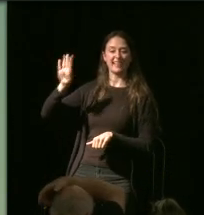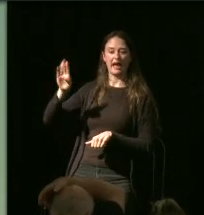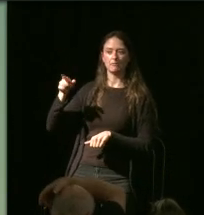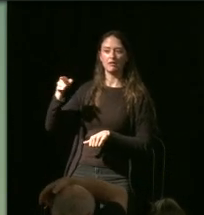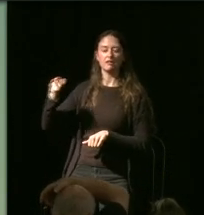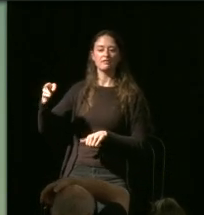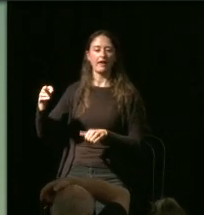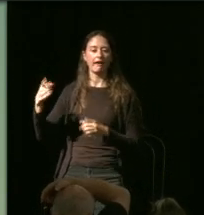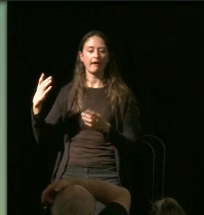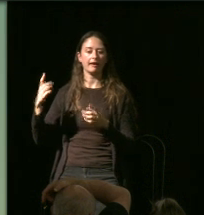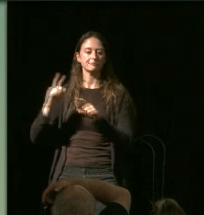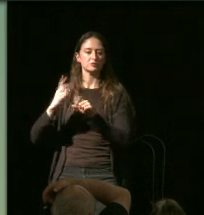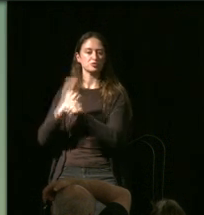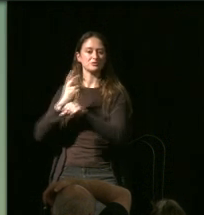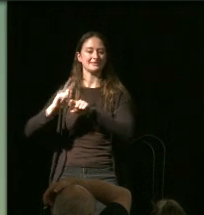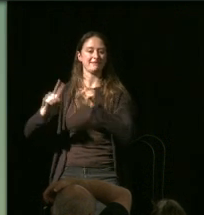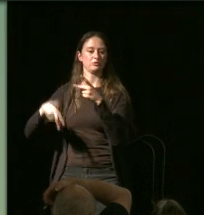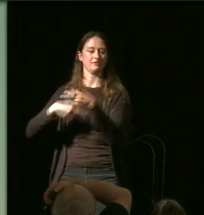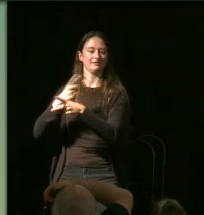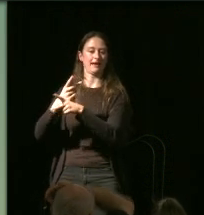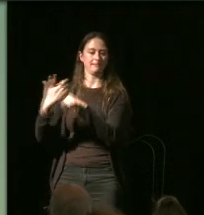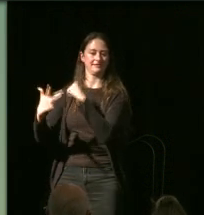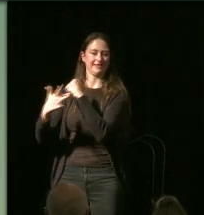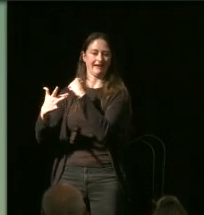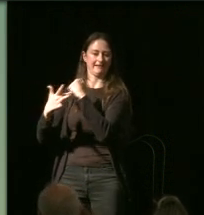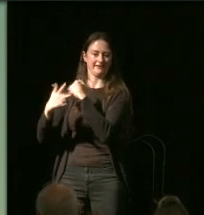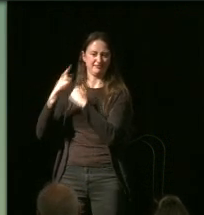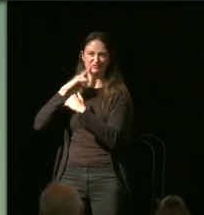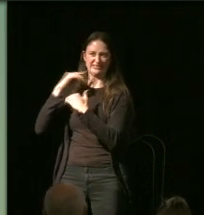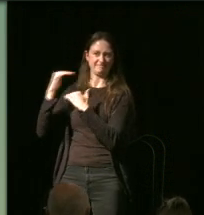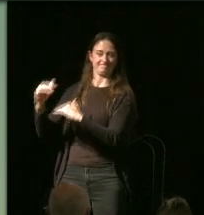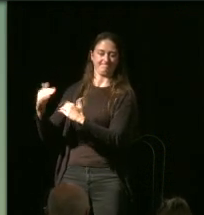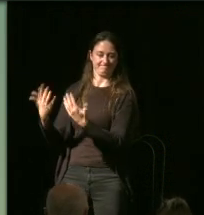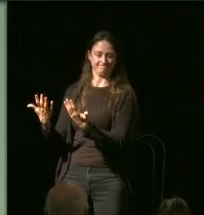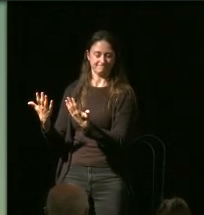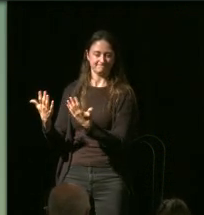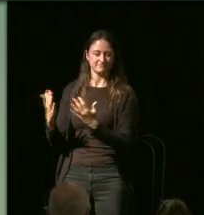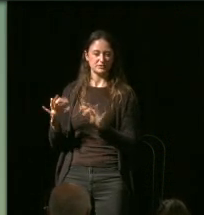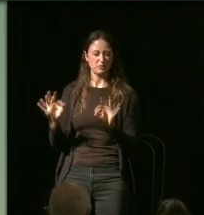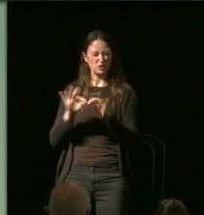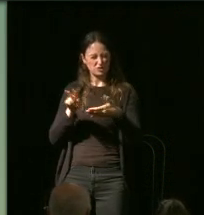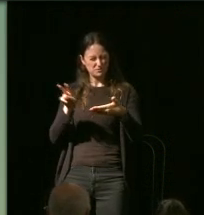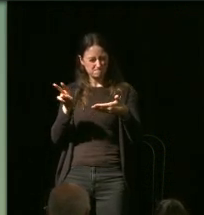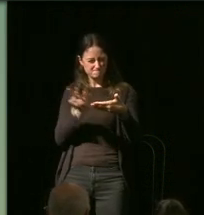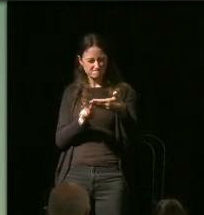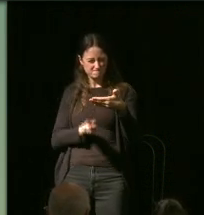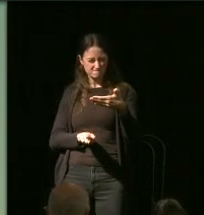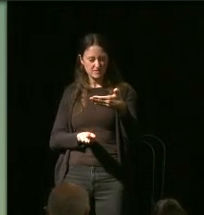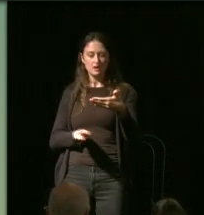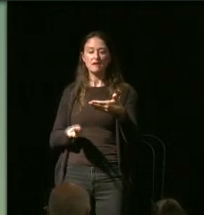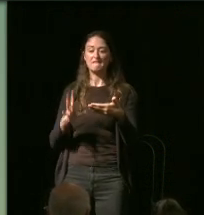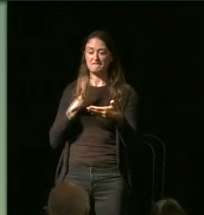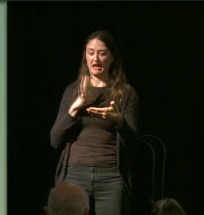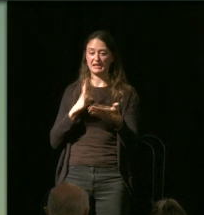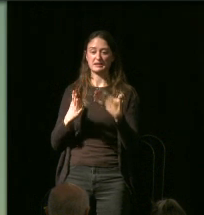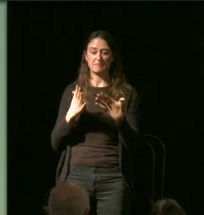testing technology. There are also research studies that involve genetic testing and might use more robust testing